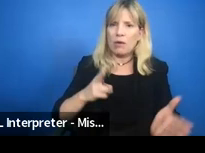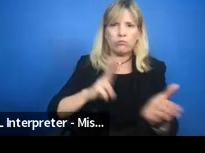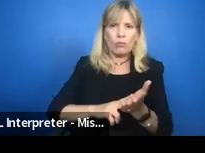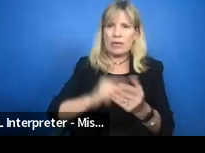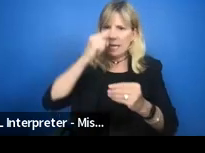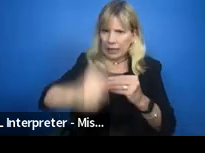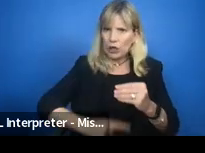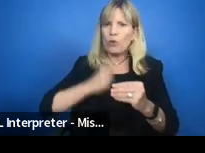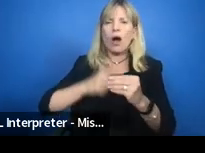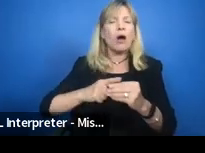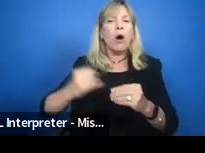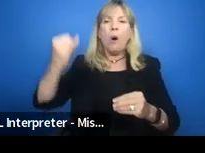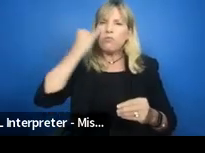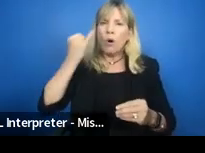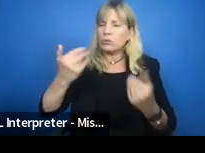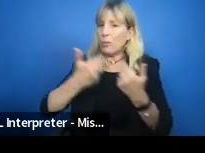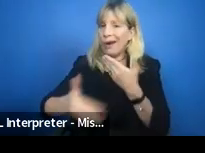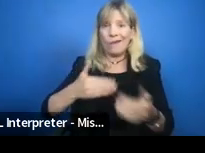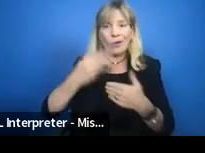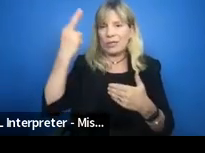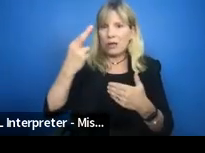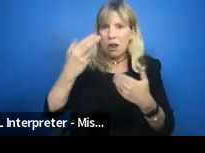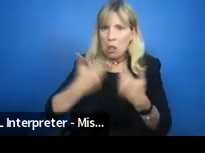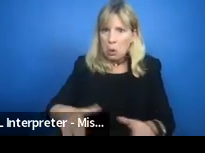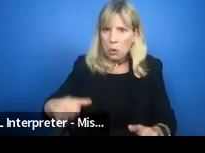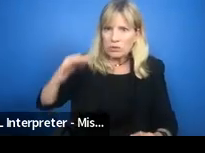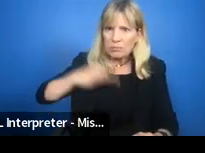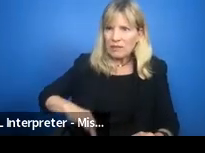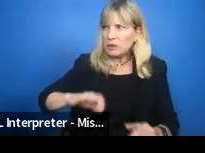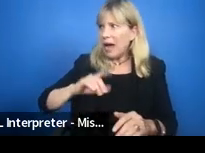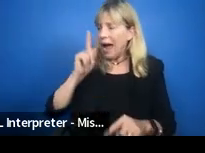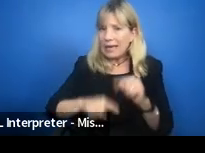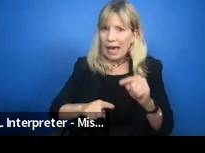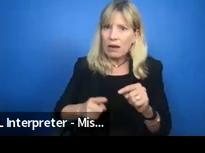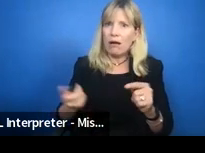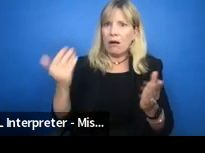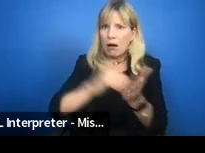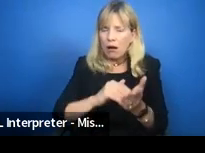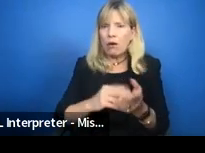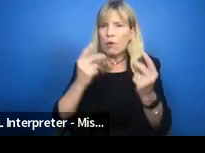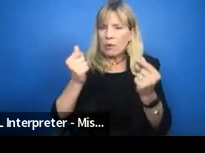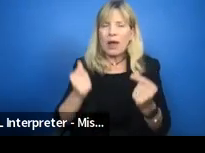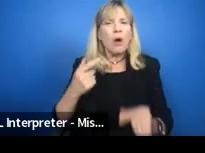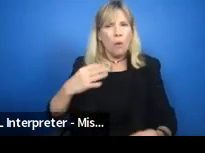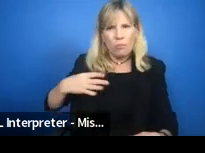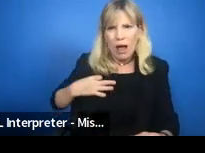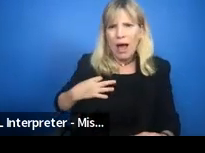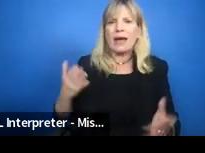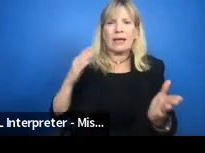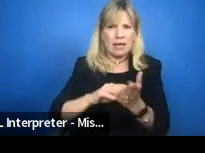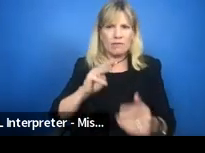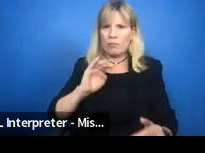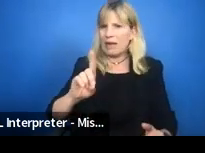So if for whatever reason you lose your benefits and you don't have a chance to reinstate them right away, you can always reapply for Medicaid at any